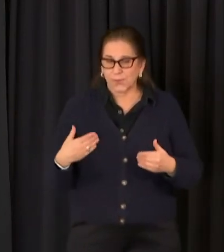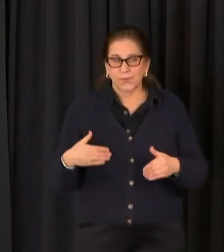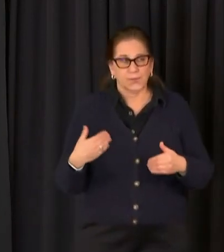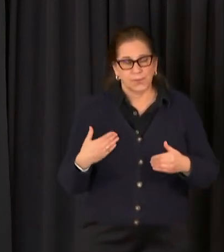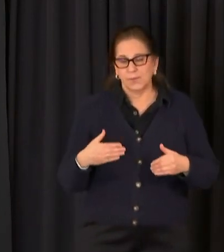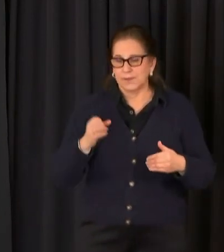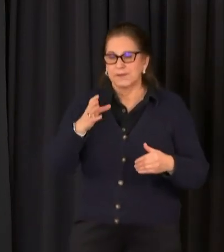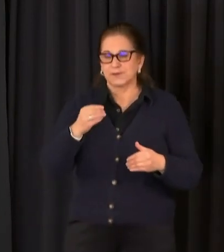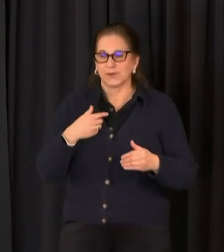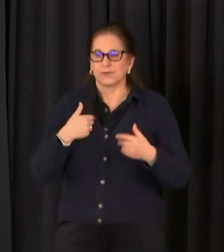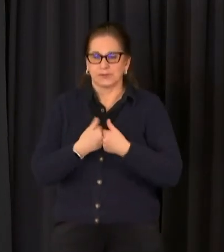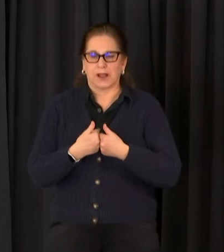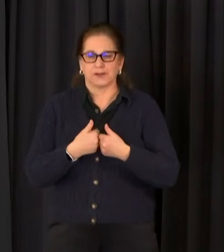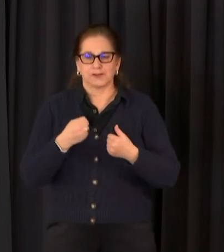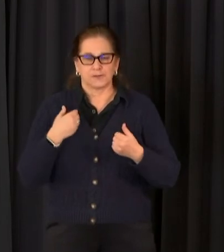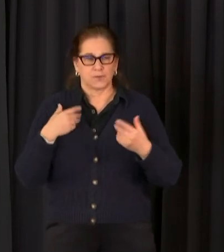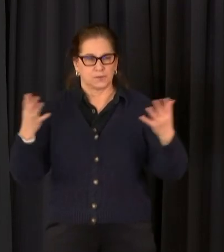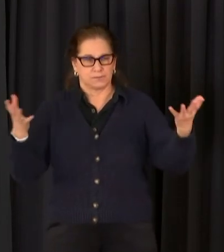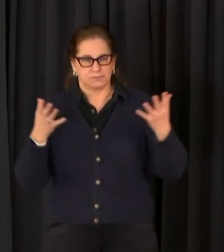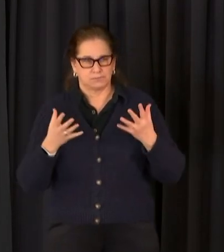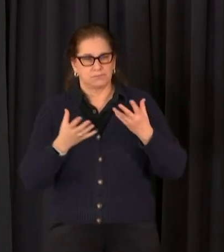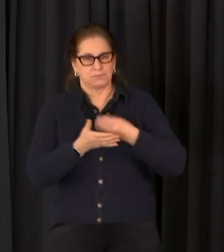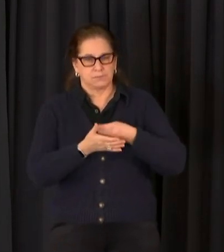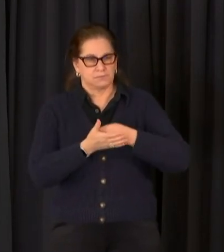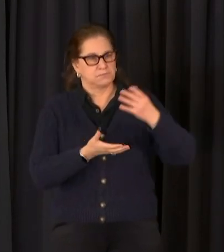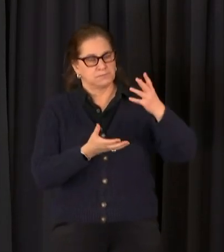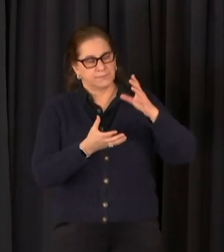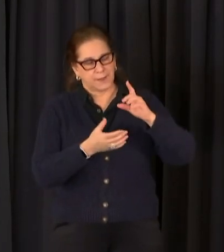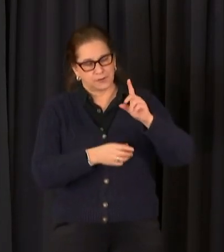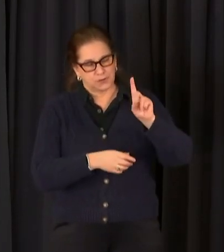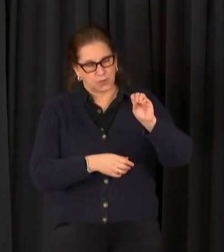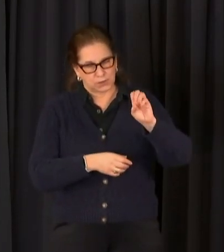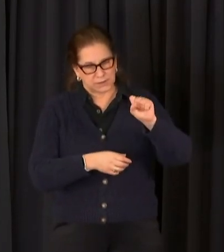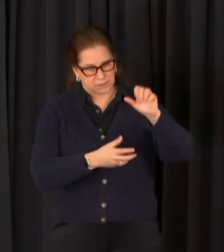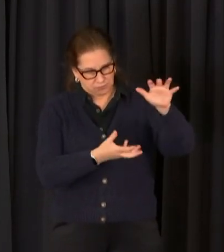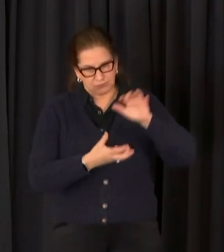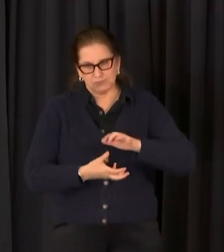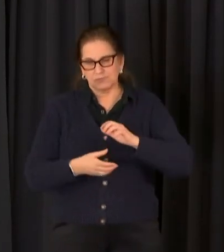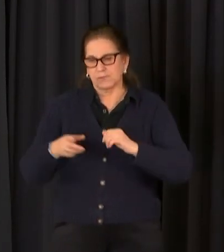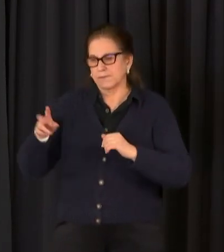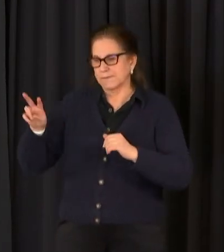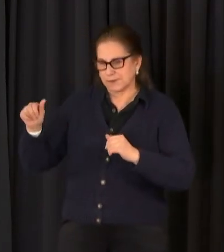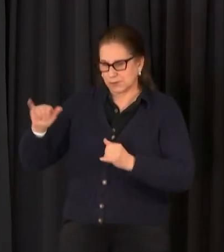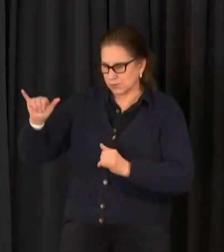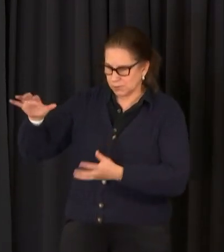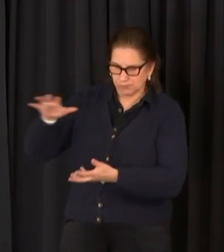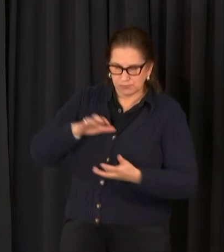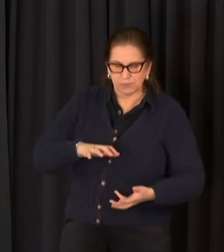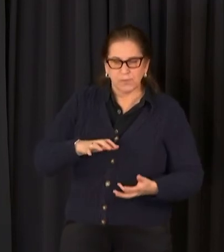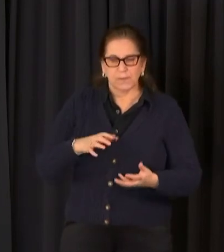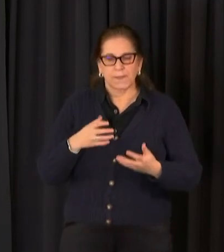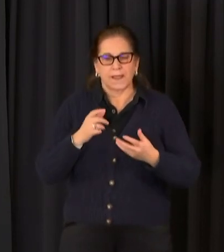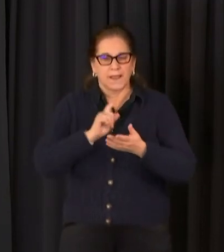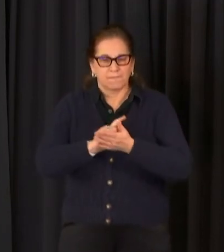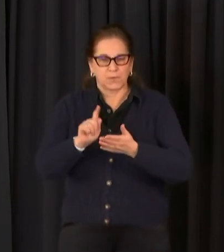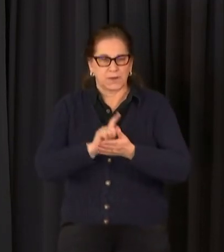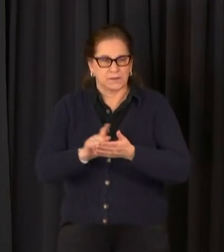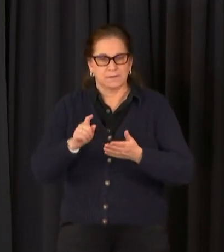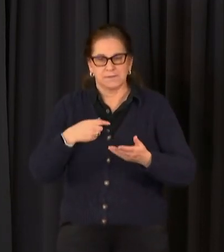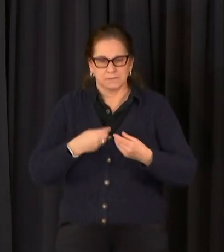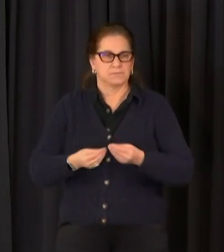with having an adequate supply of vaccine to meet our respective workforce needs. In recent weeks, the Biden-Harris administration